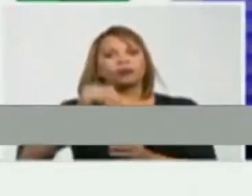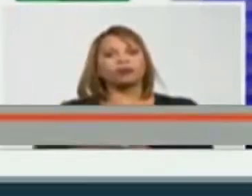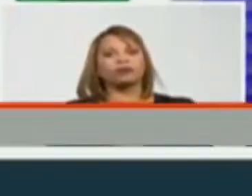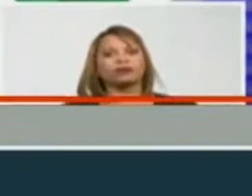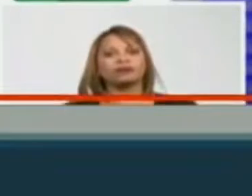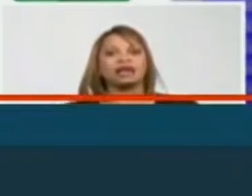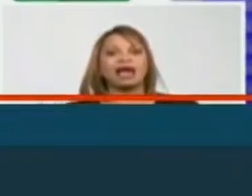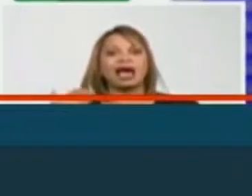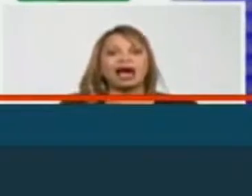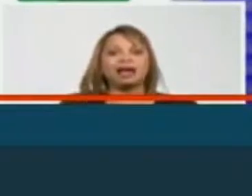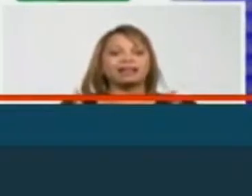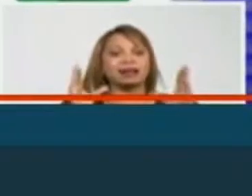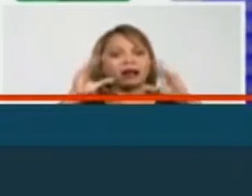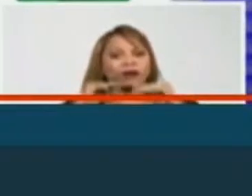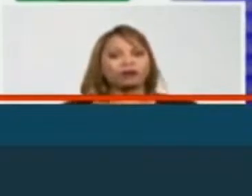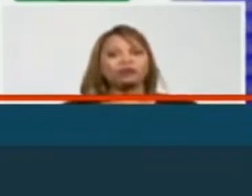night,